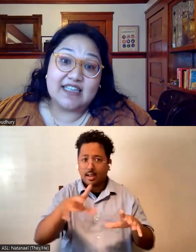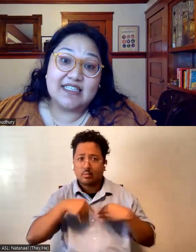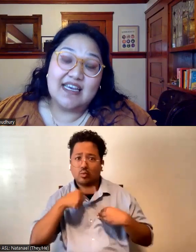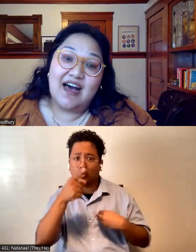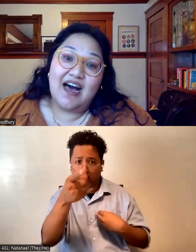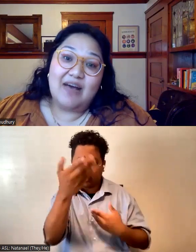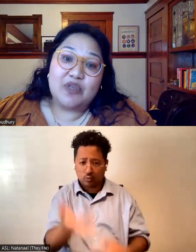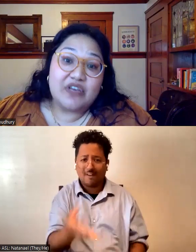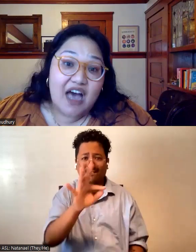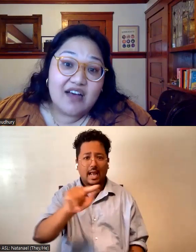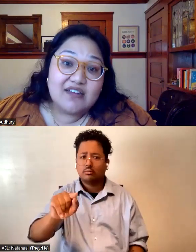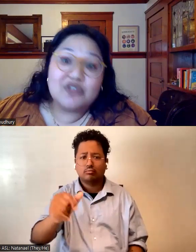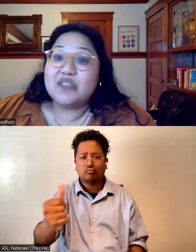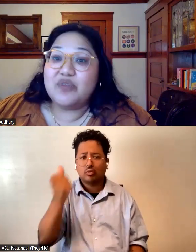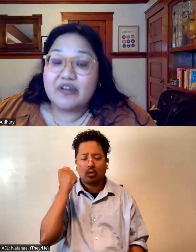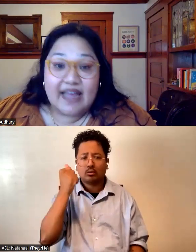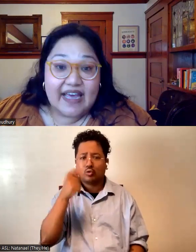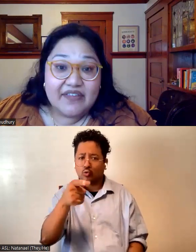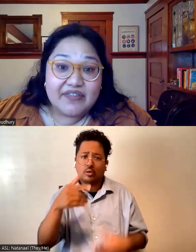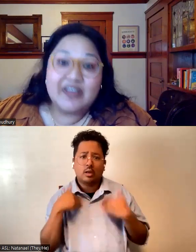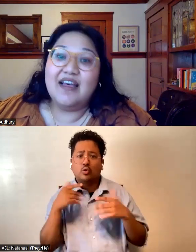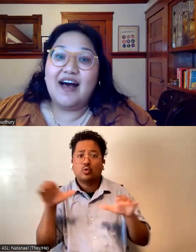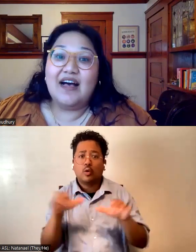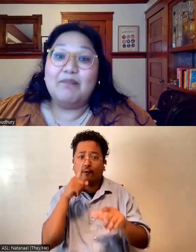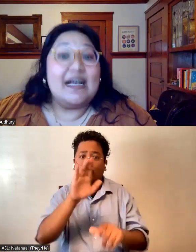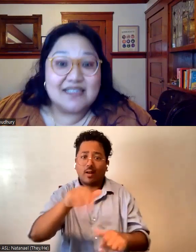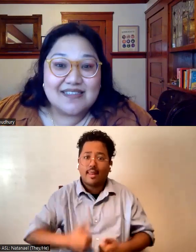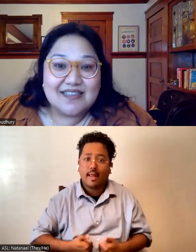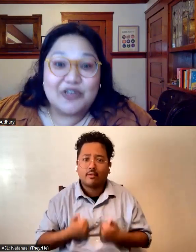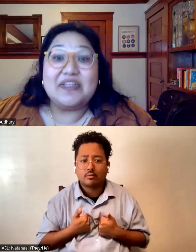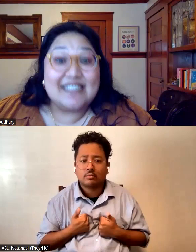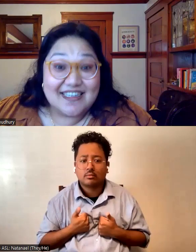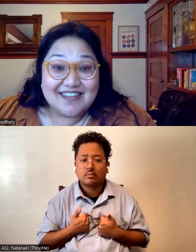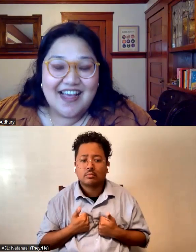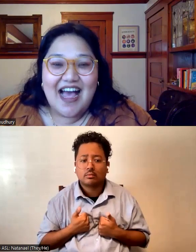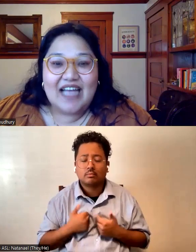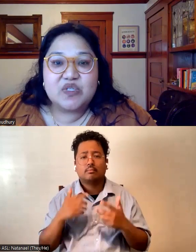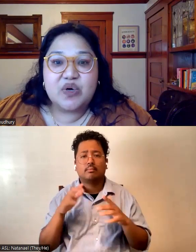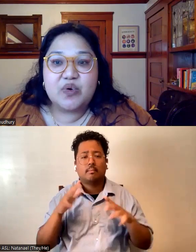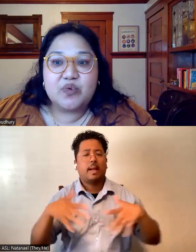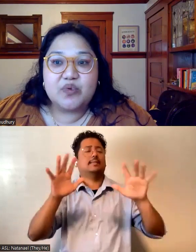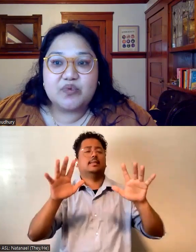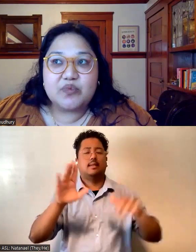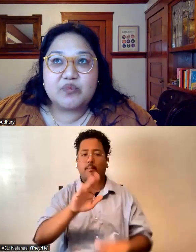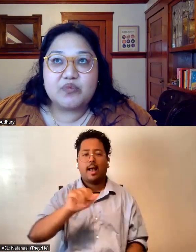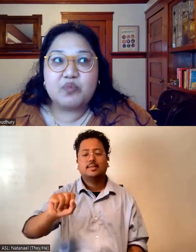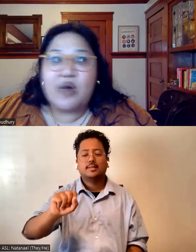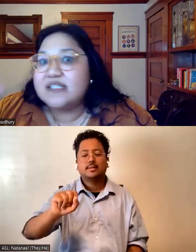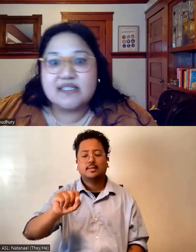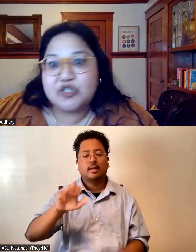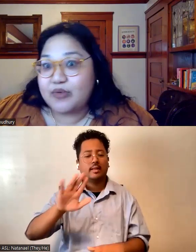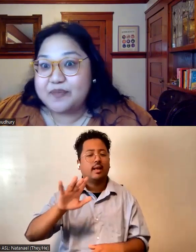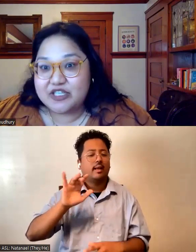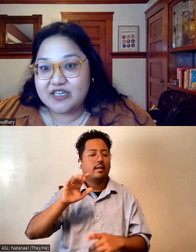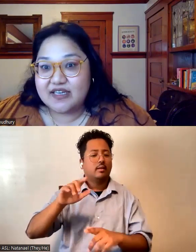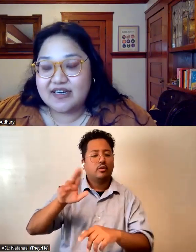fat. You're young, do this for your life. Bus, that's it. And so what is